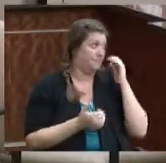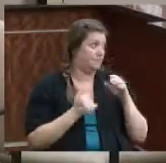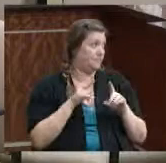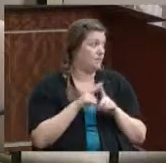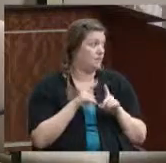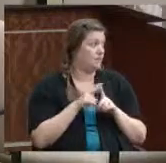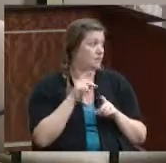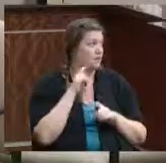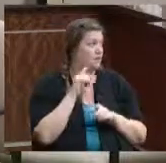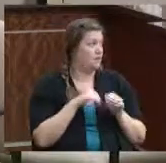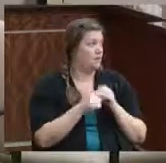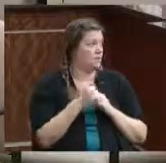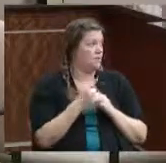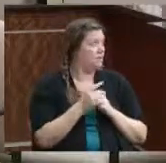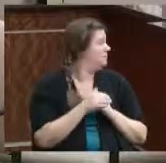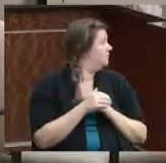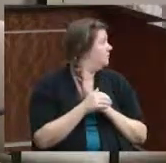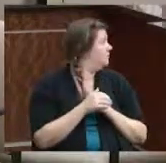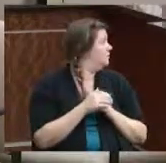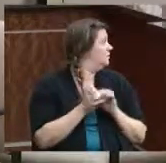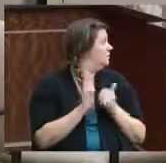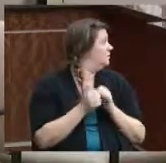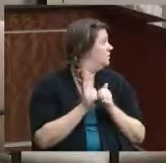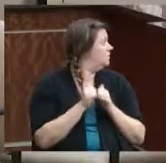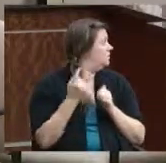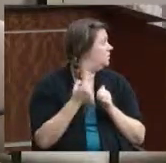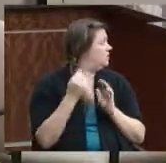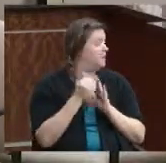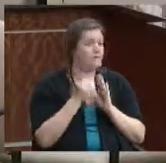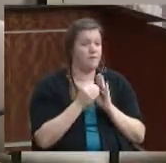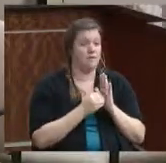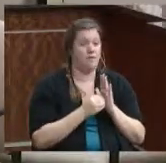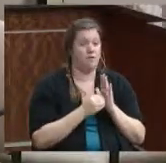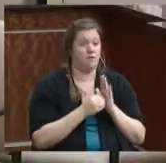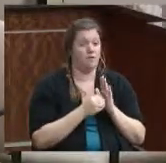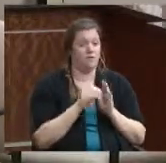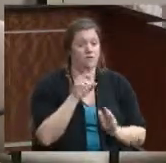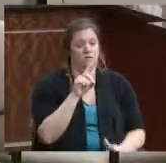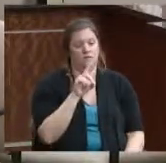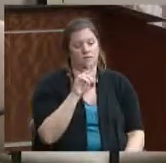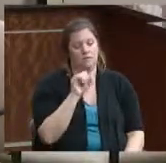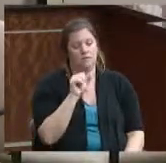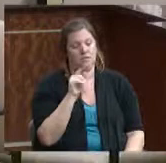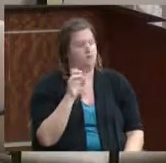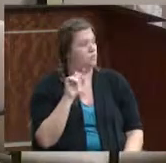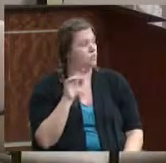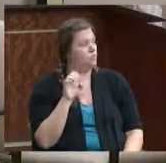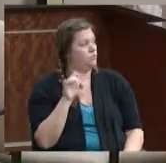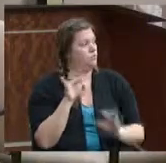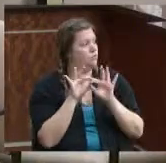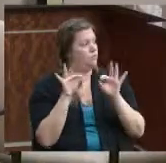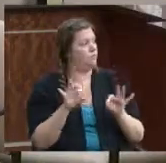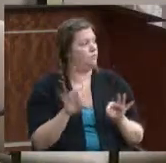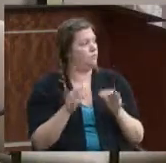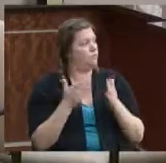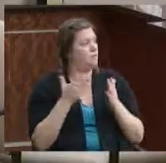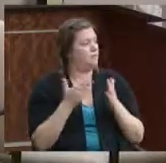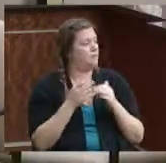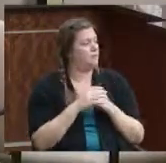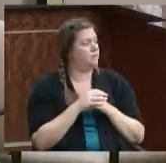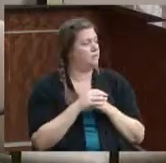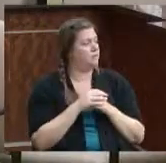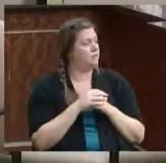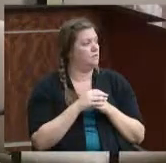my final one, and someone running with me. Since I've run for office, you've always had to fill out an initial disclosure form. Okay, I don't know how burdensome that is, but yeah. That was just my